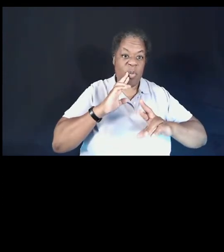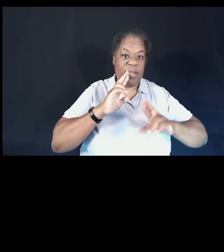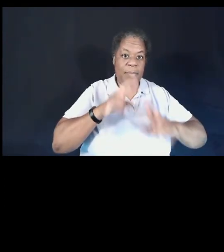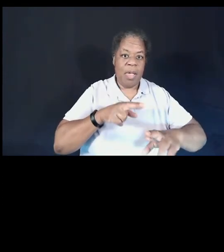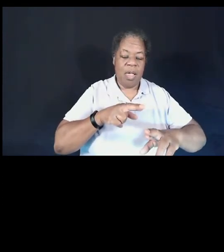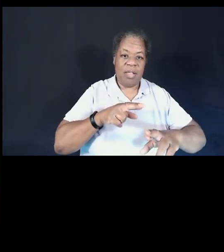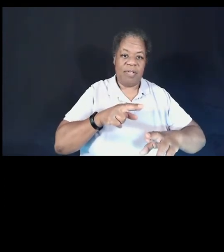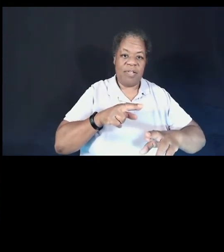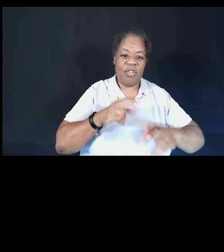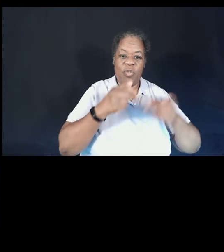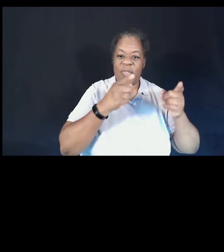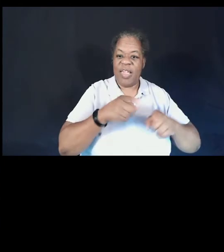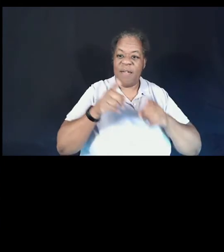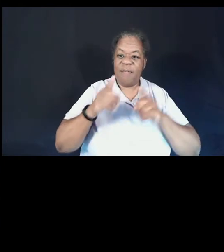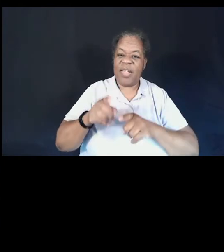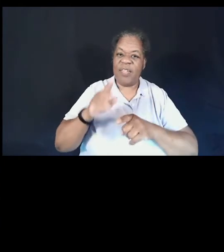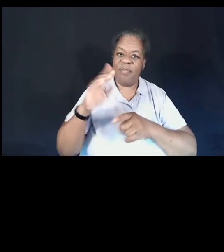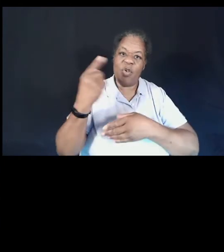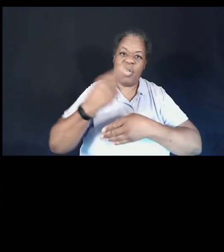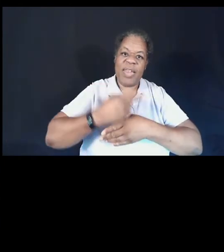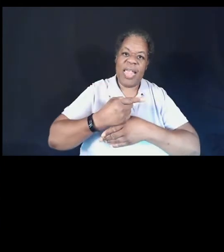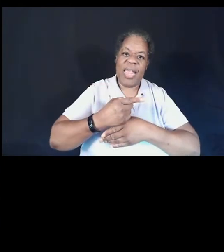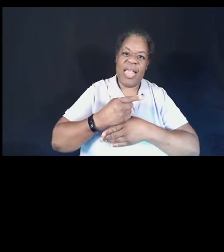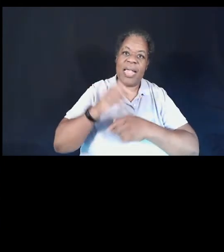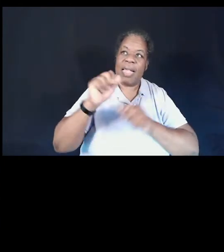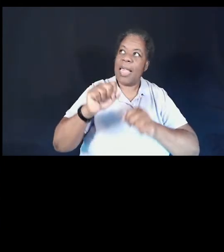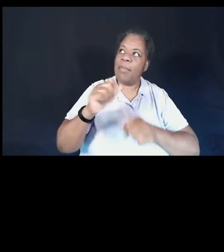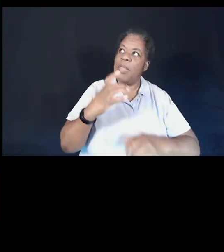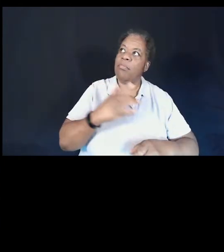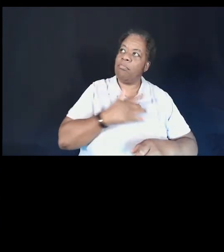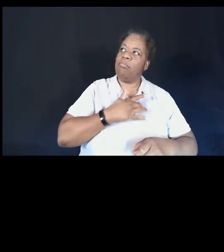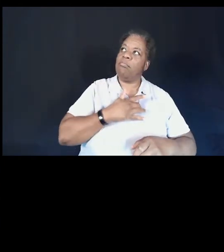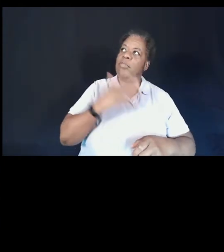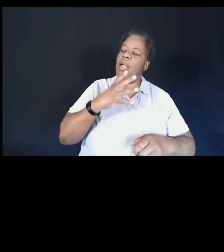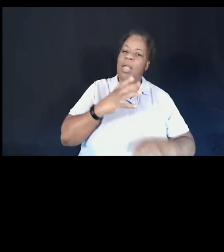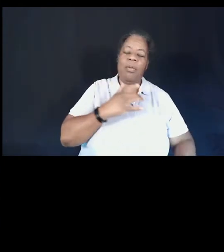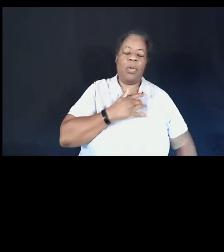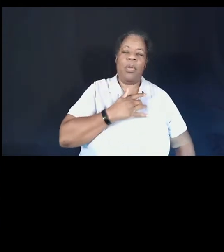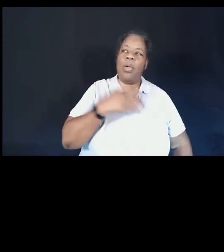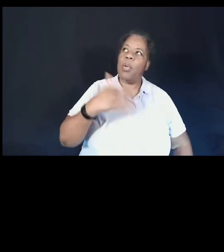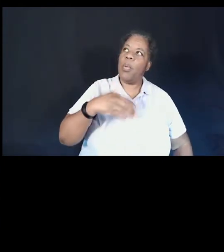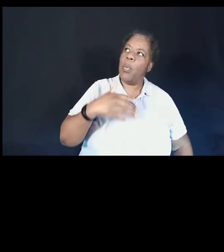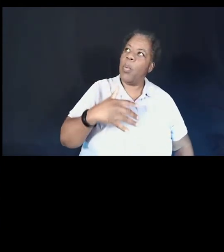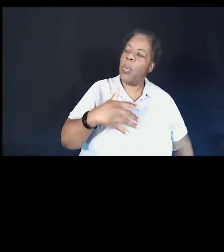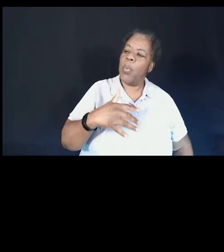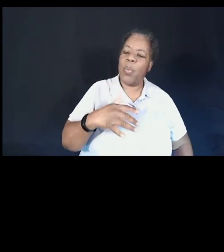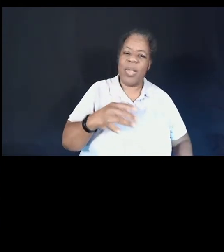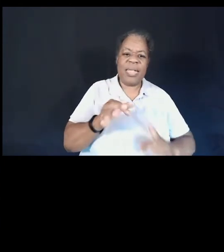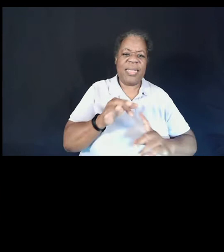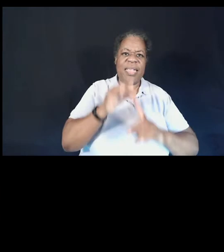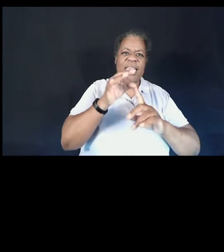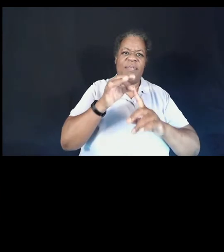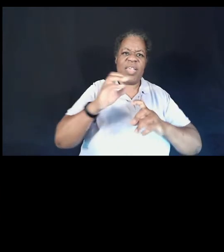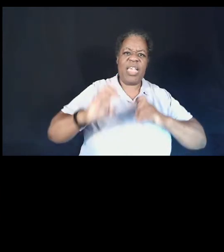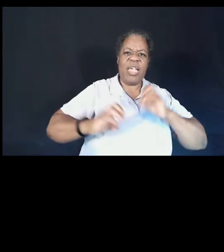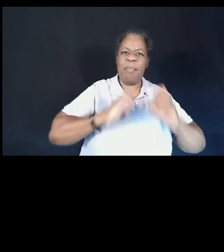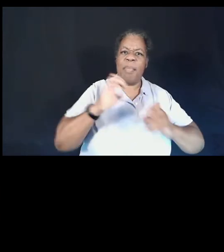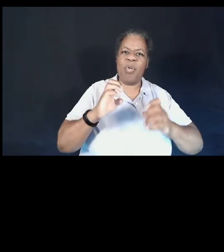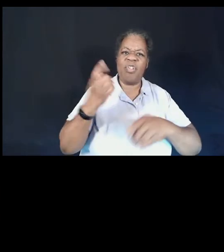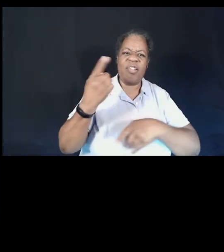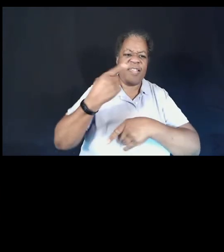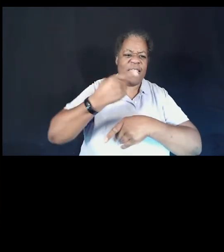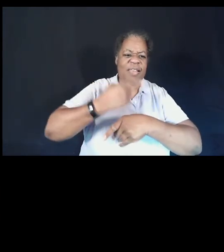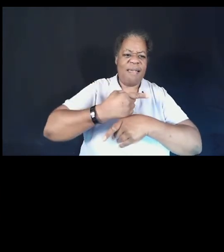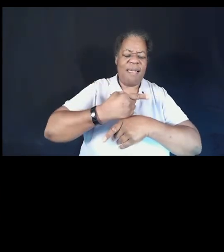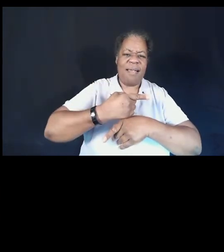These can be clues to God's movement in your life. You know, what were the significant emotions in the day that came up from events, and how